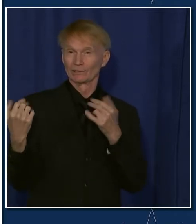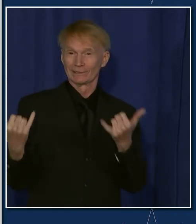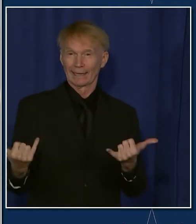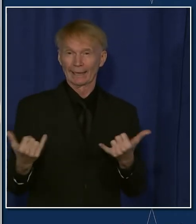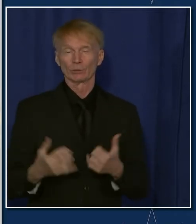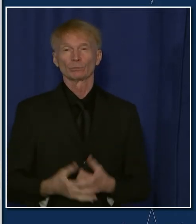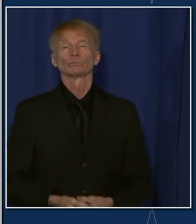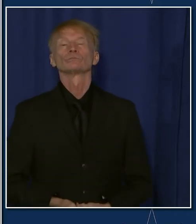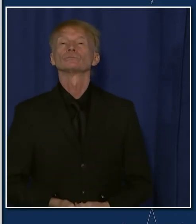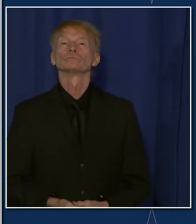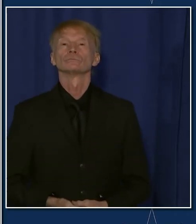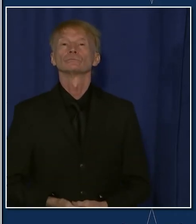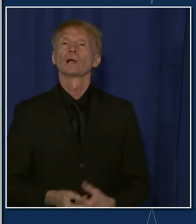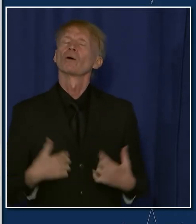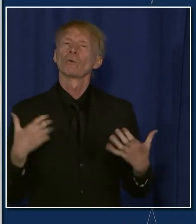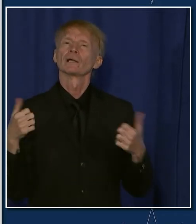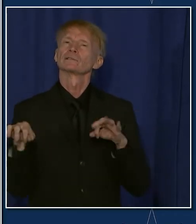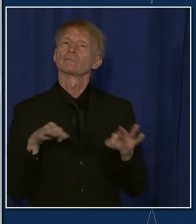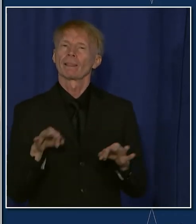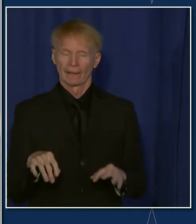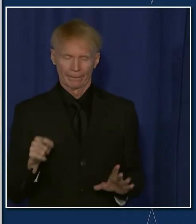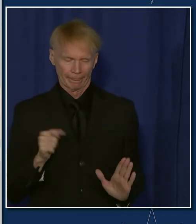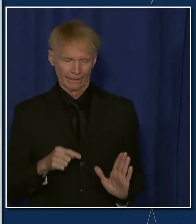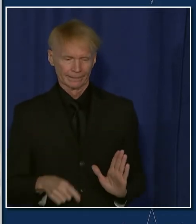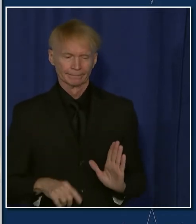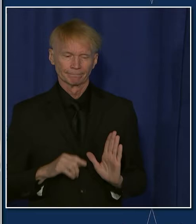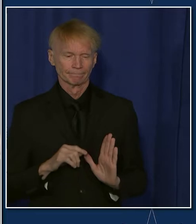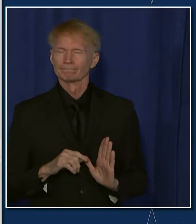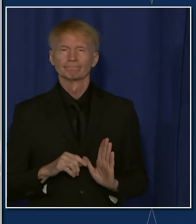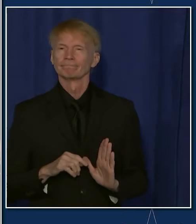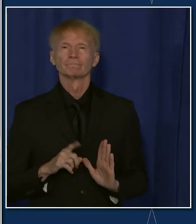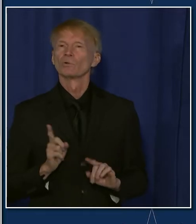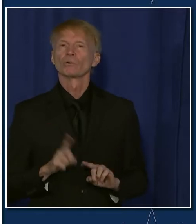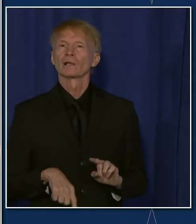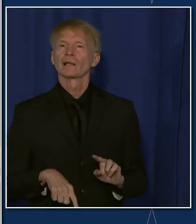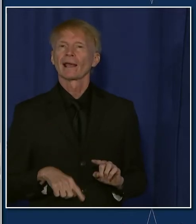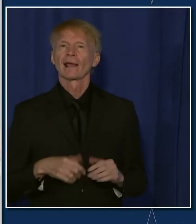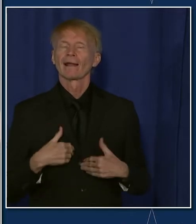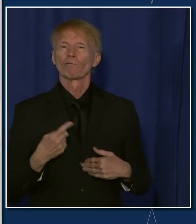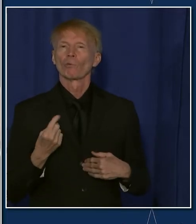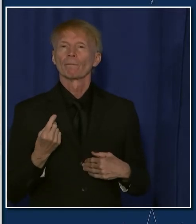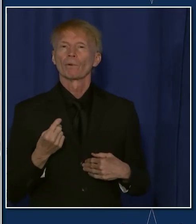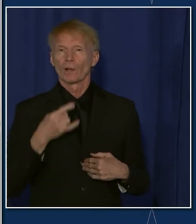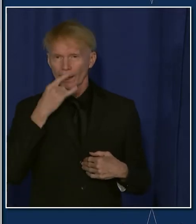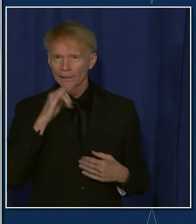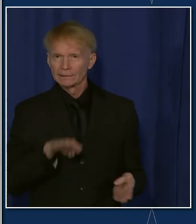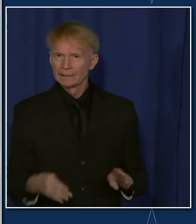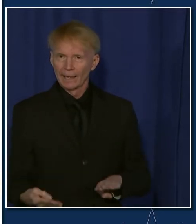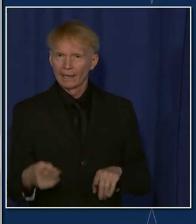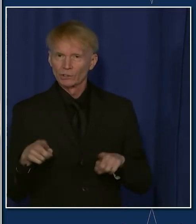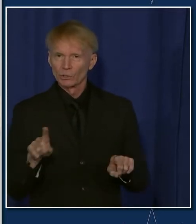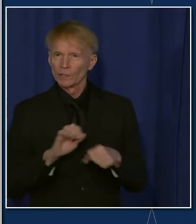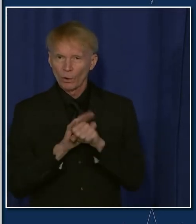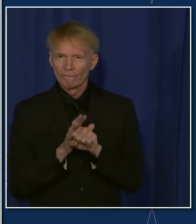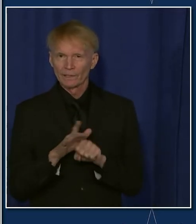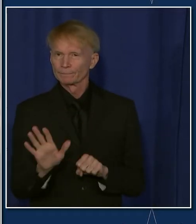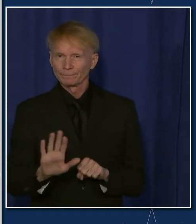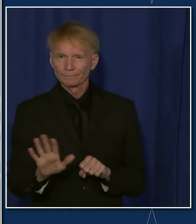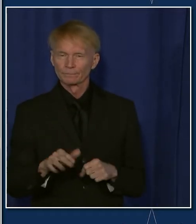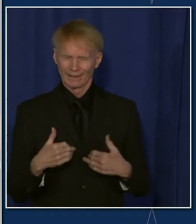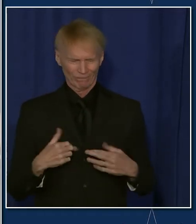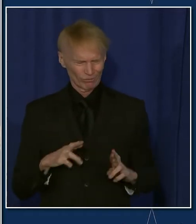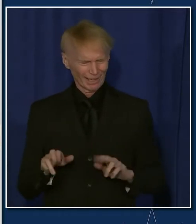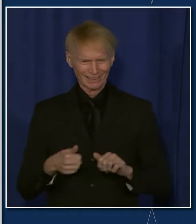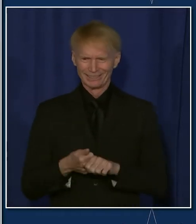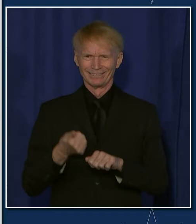today. And I want to tell them, we can't afford to lose one more child to this pandemic. We have a vaccine